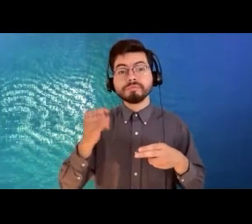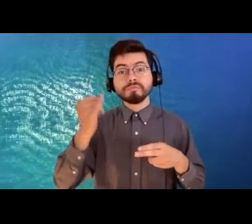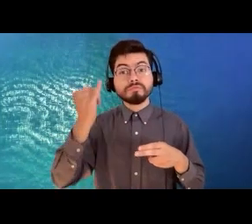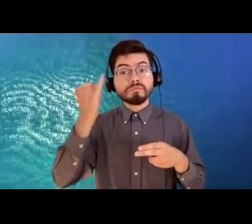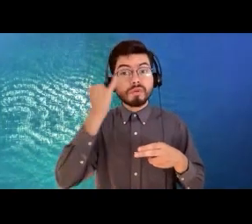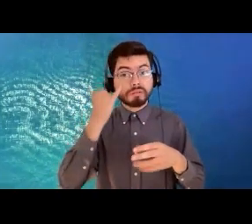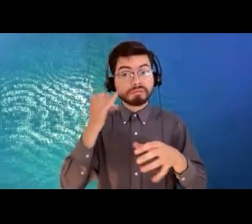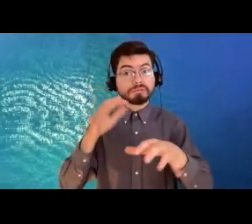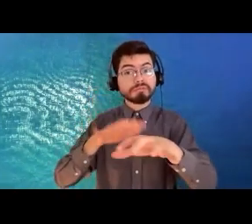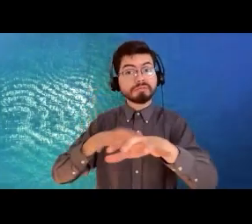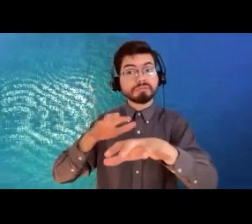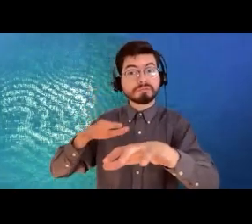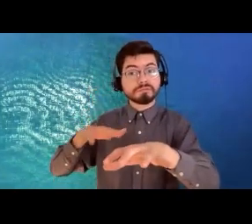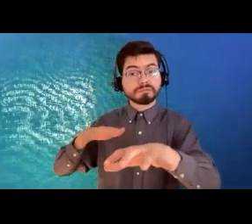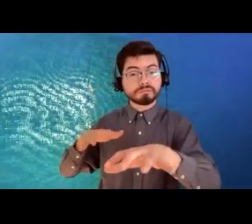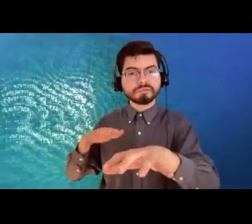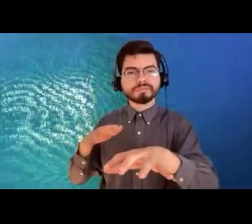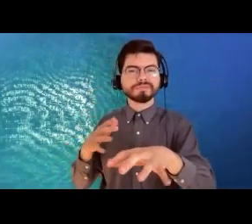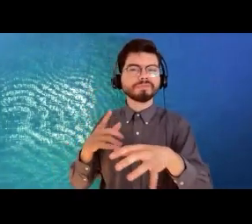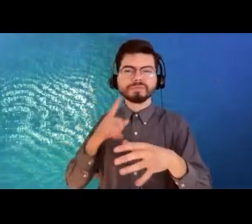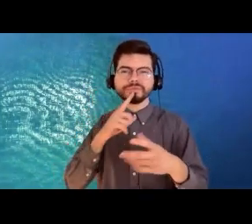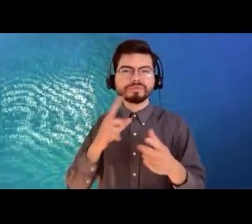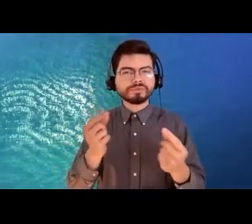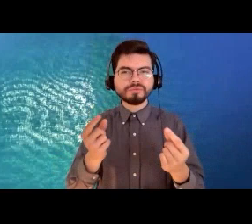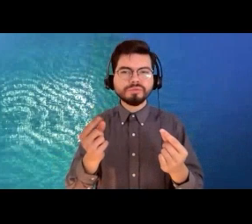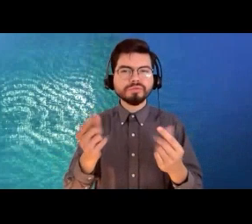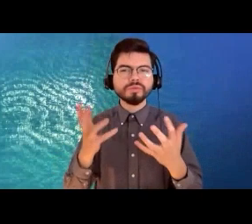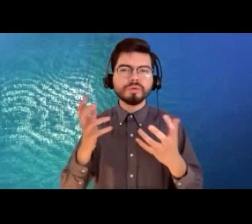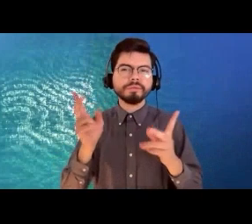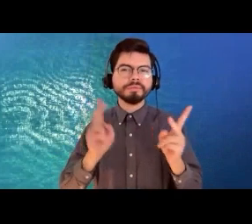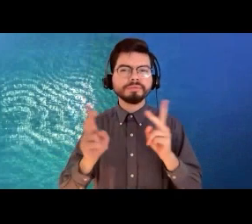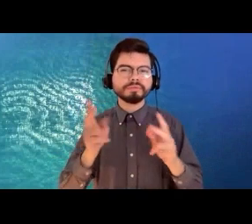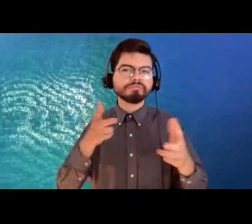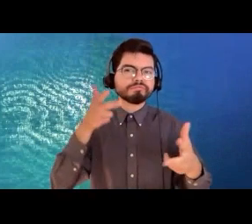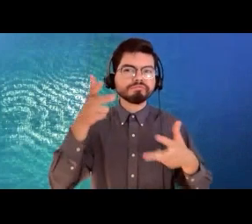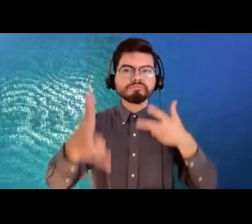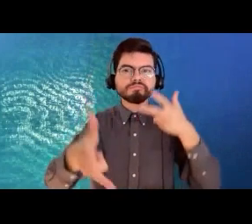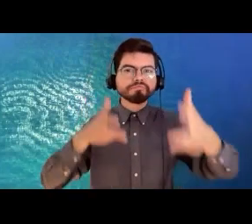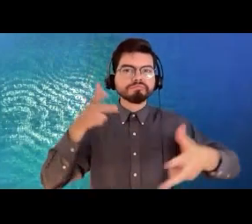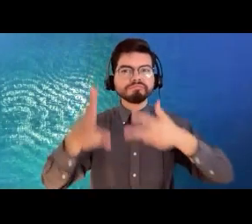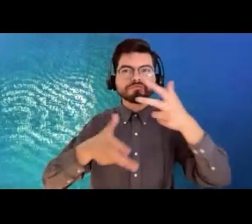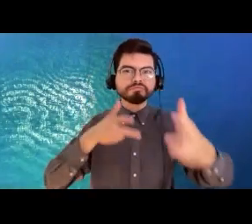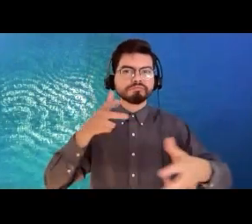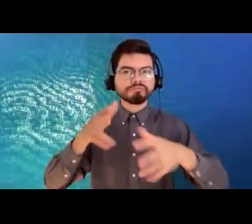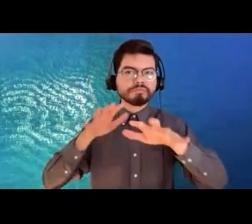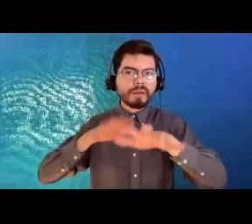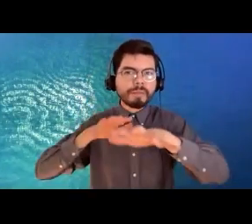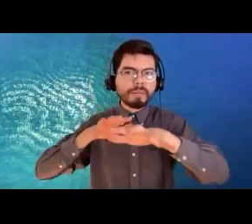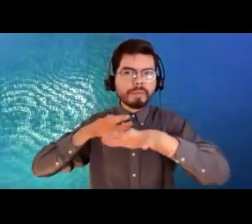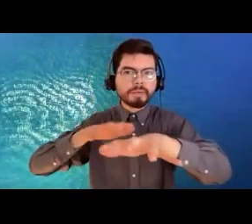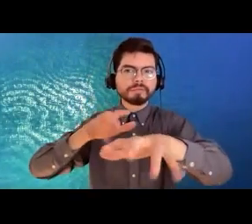They're just trying to move everybody through as quickly as possible. Those aren't really a planned